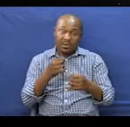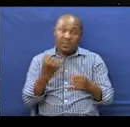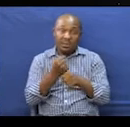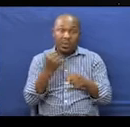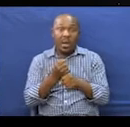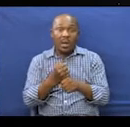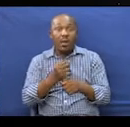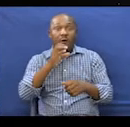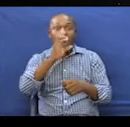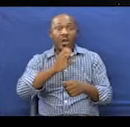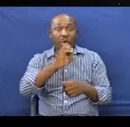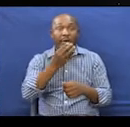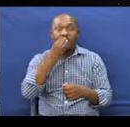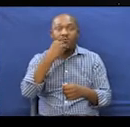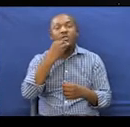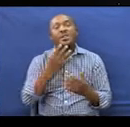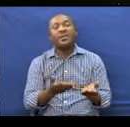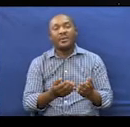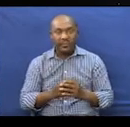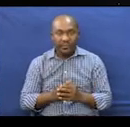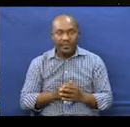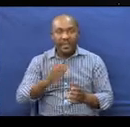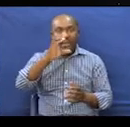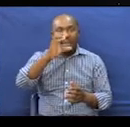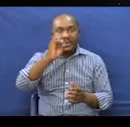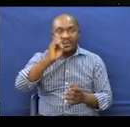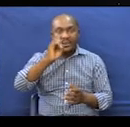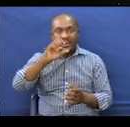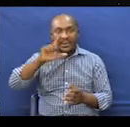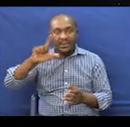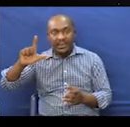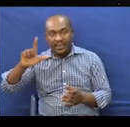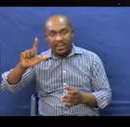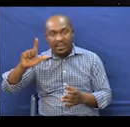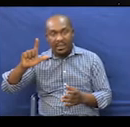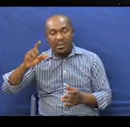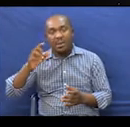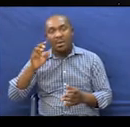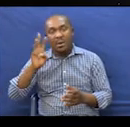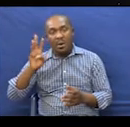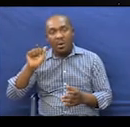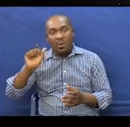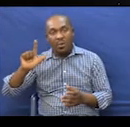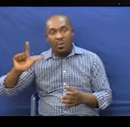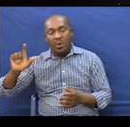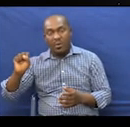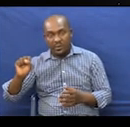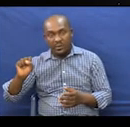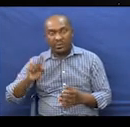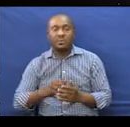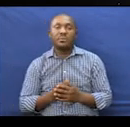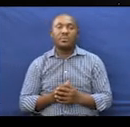another example of the carbohydrate, that is cellulose. The last function of carbohydrate is that